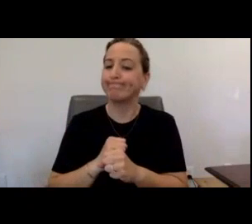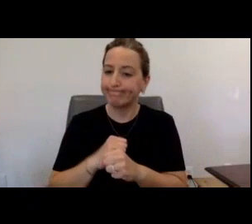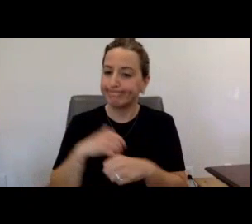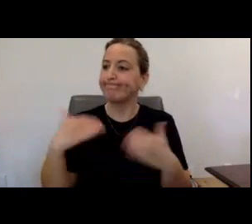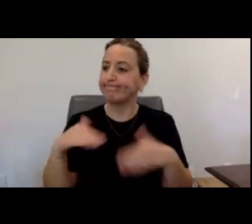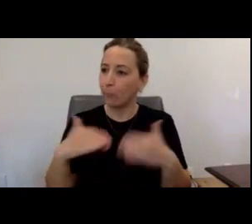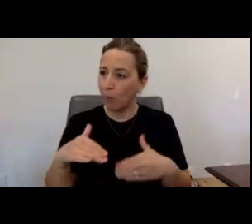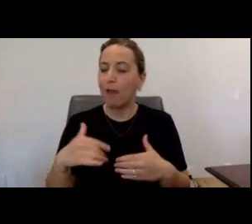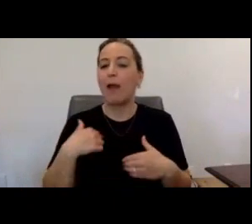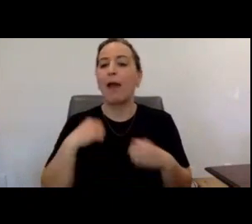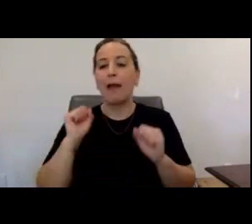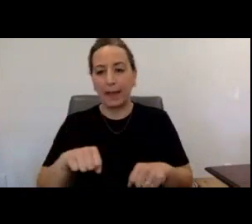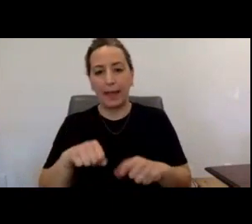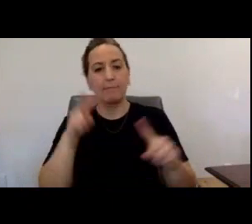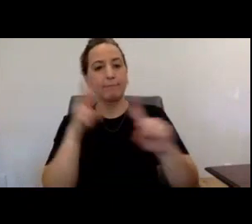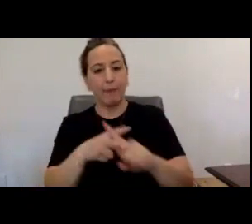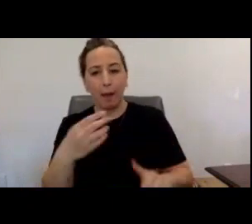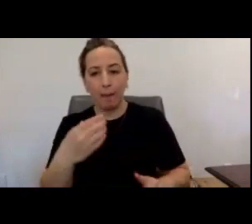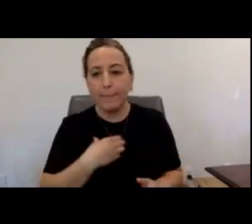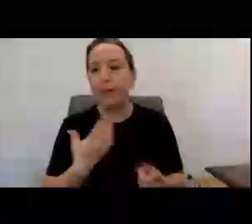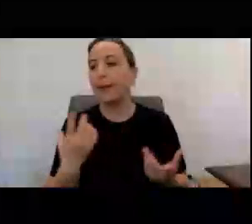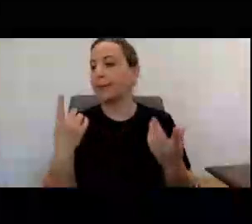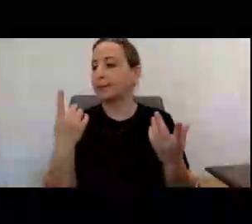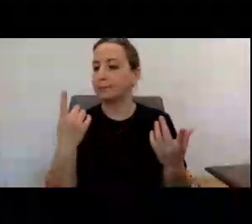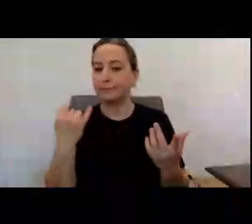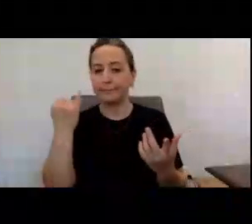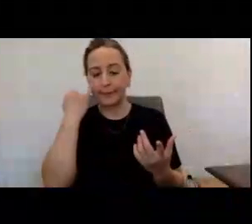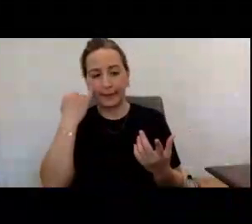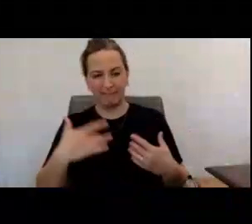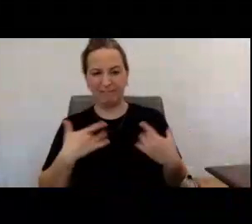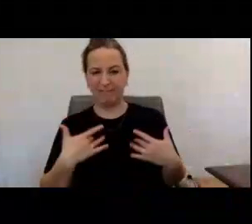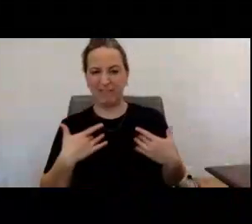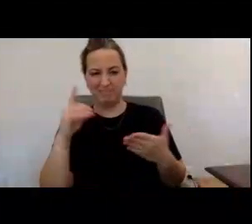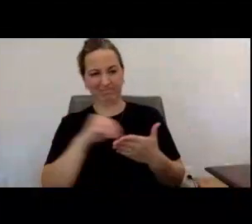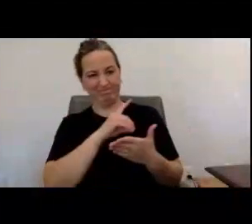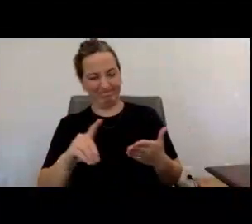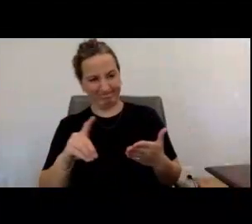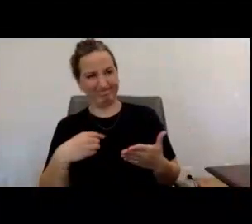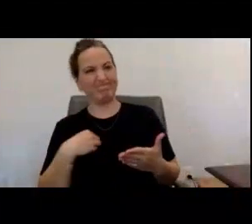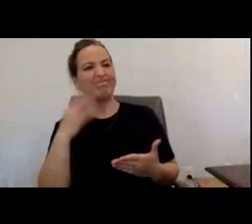how to file a complaint if they believe they've experienced housing discrimination.